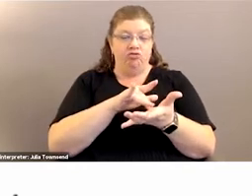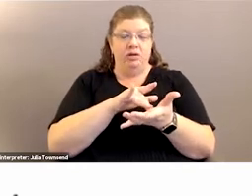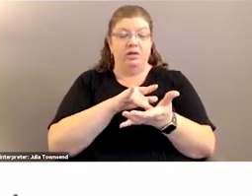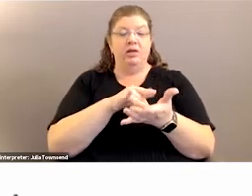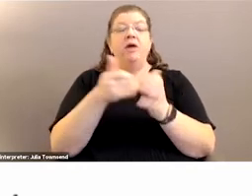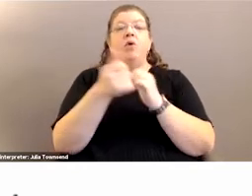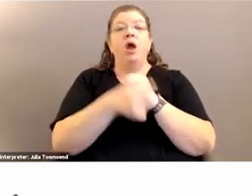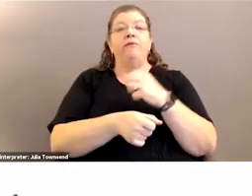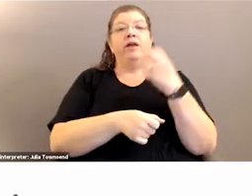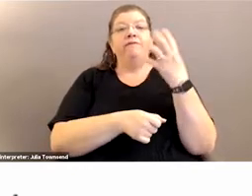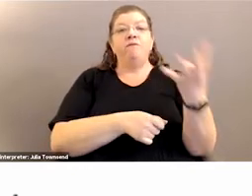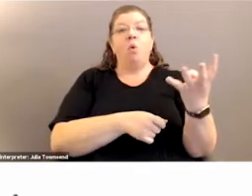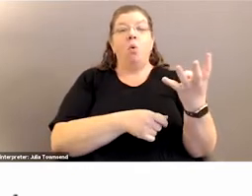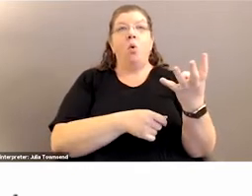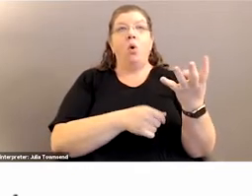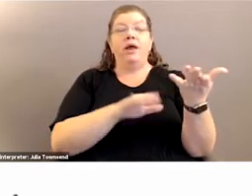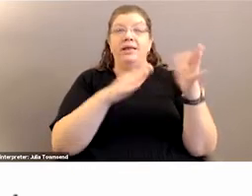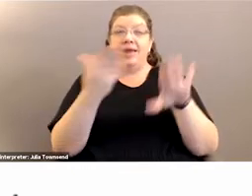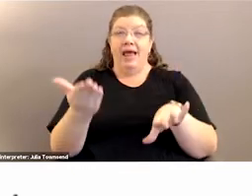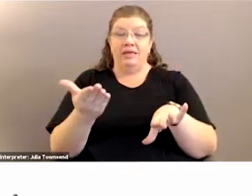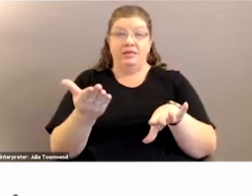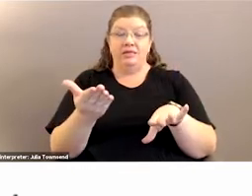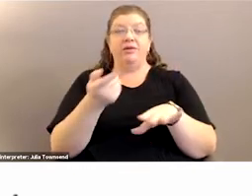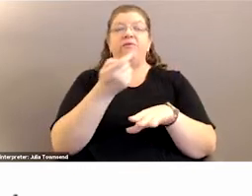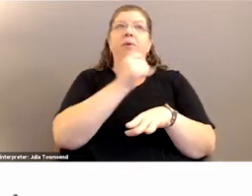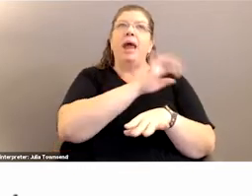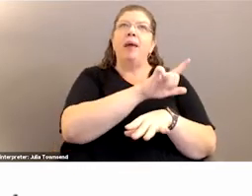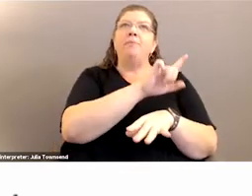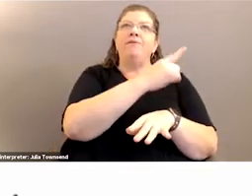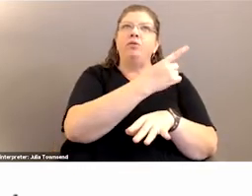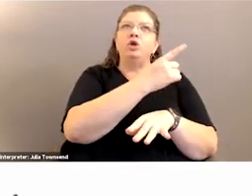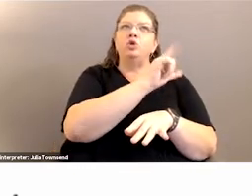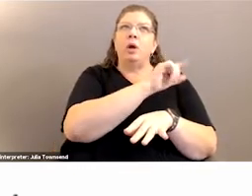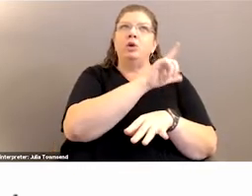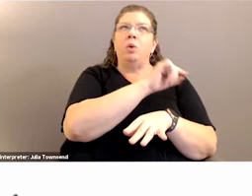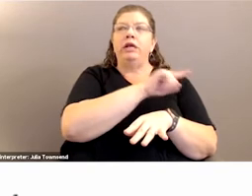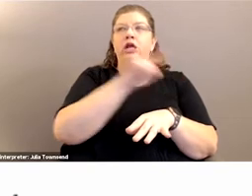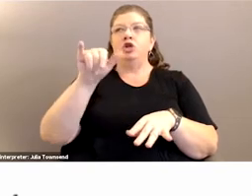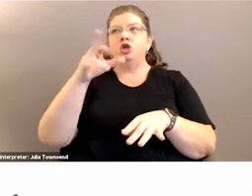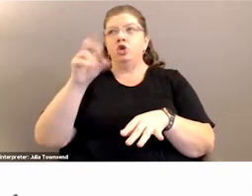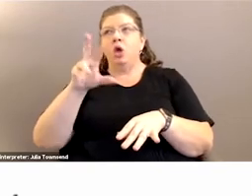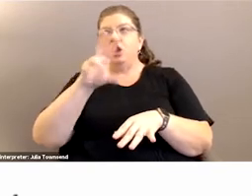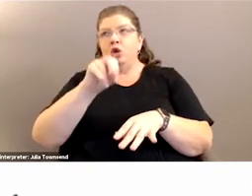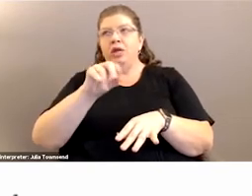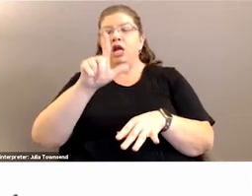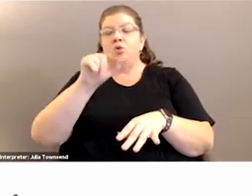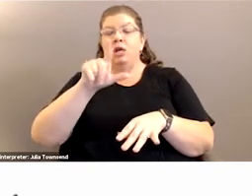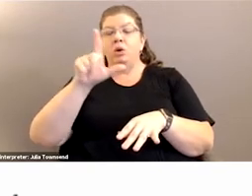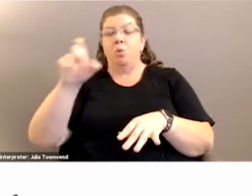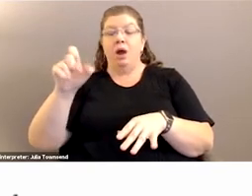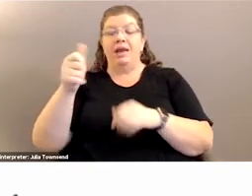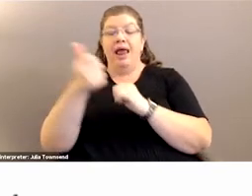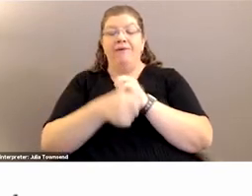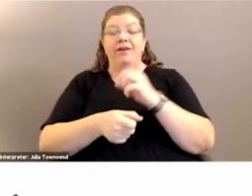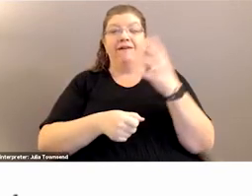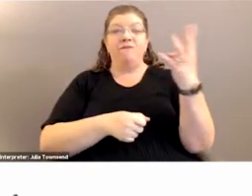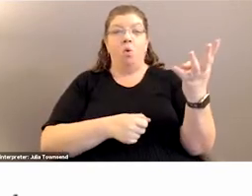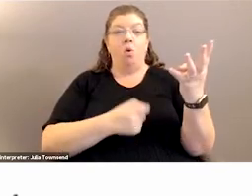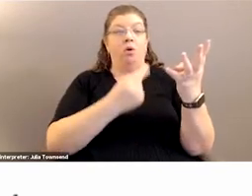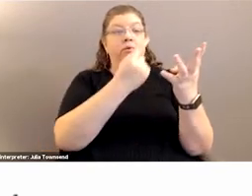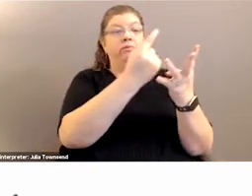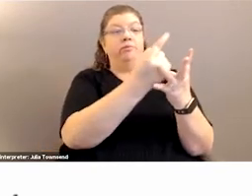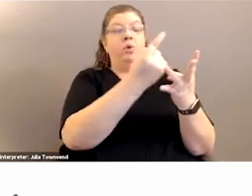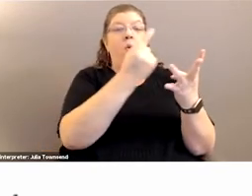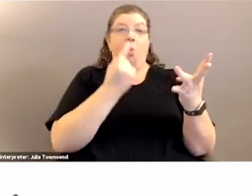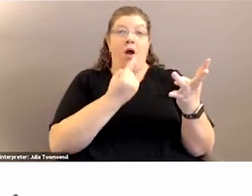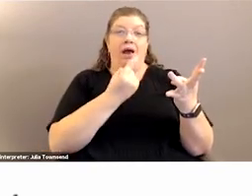deaths between april 1 2020 and june 30th 2021 one child lost a